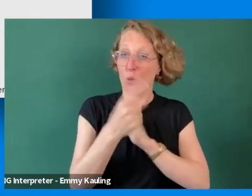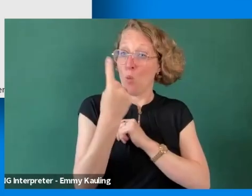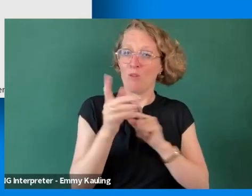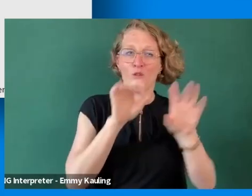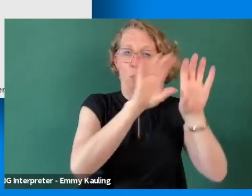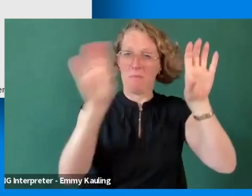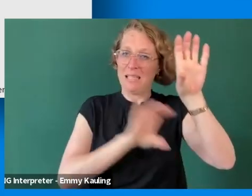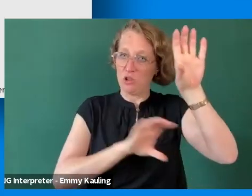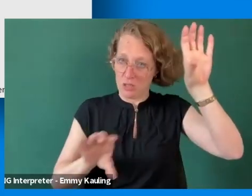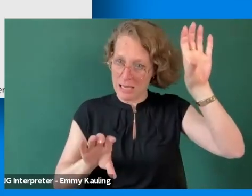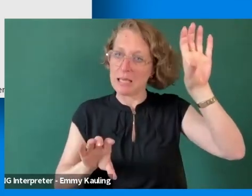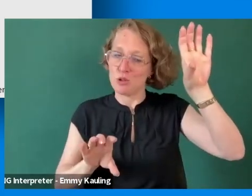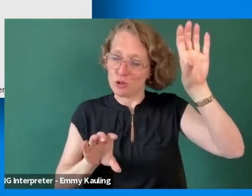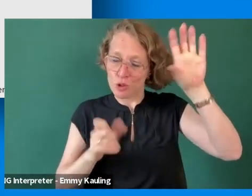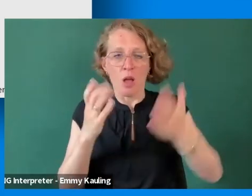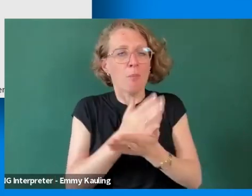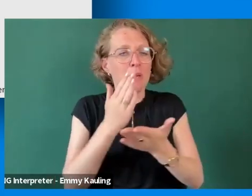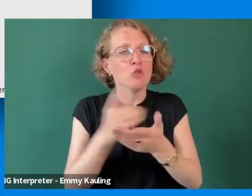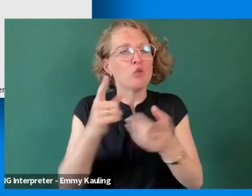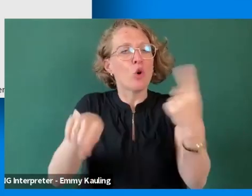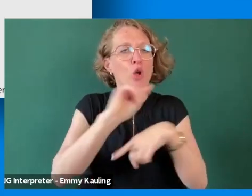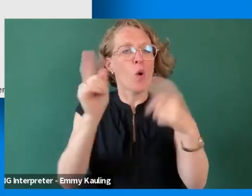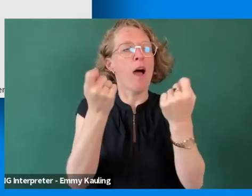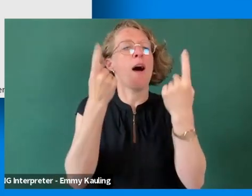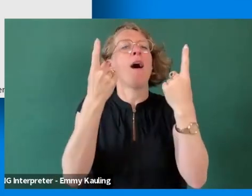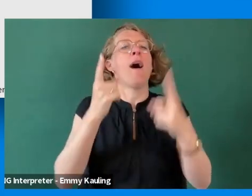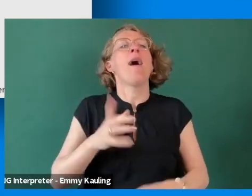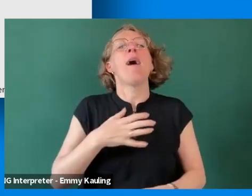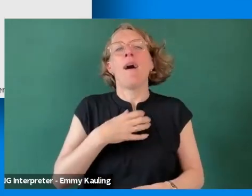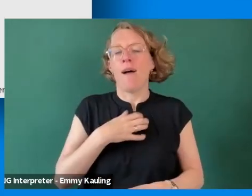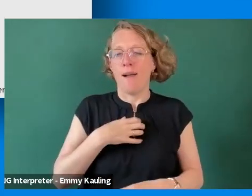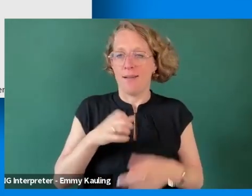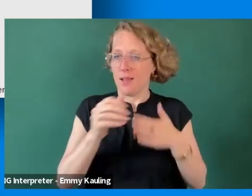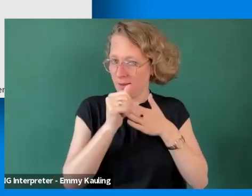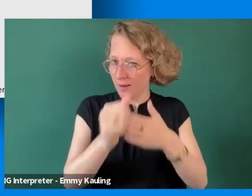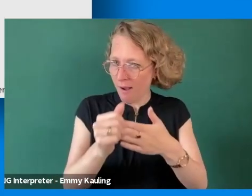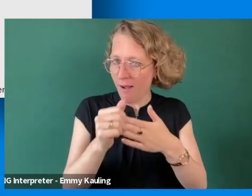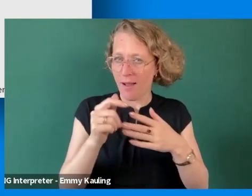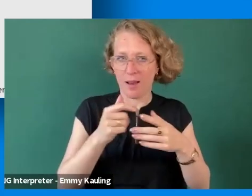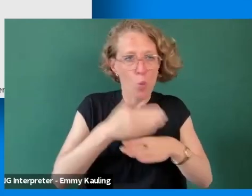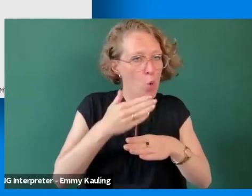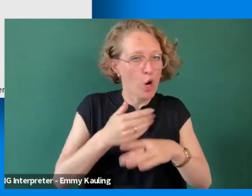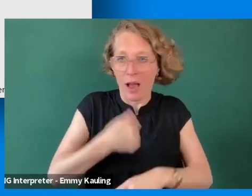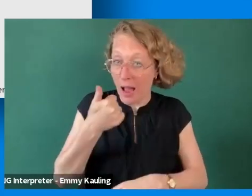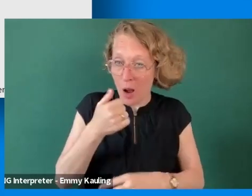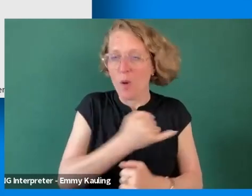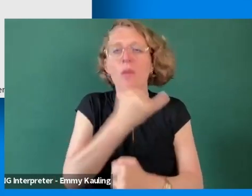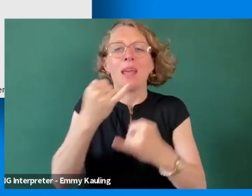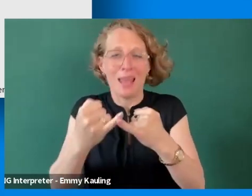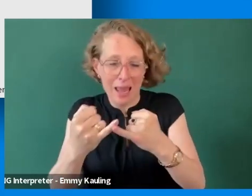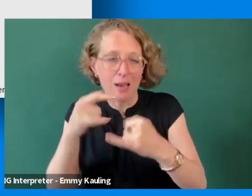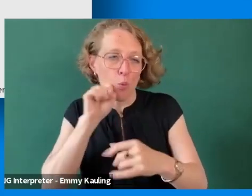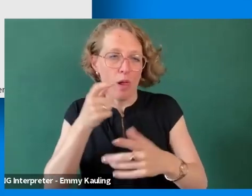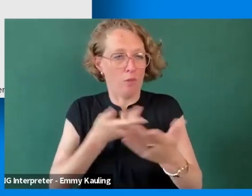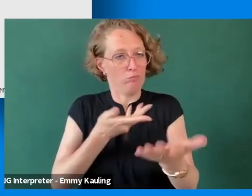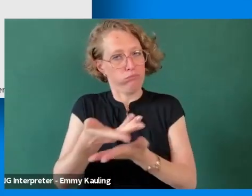4 stages, just to give you an insight into the way in which the guide operates and then we'll pause at the end for some question and answer, and we'd